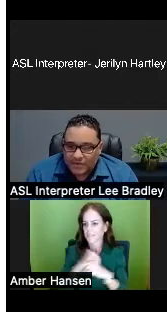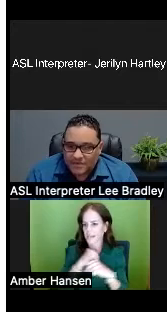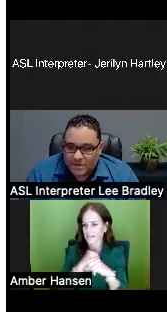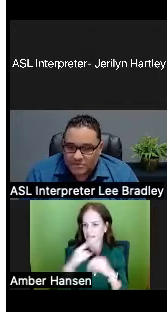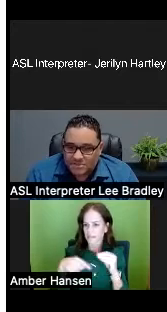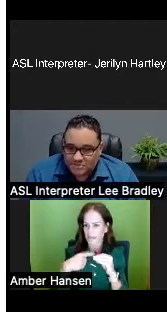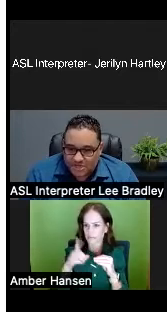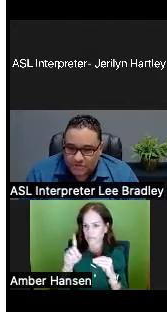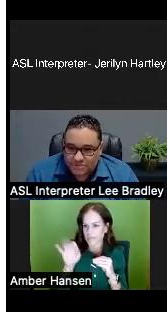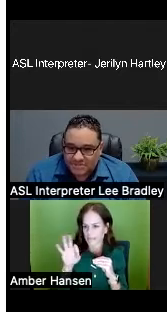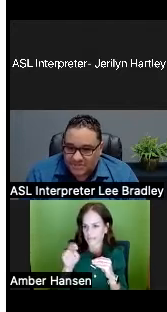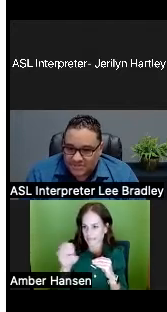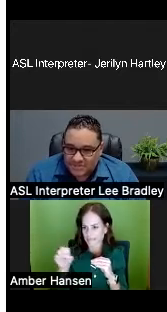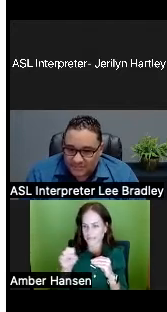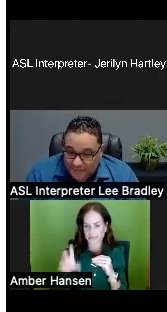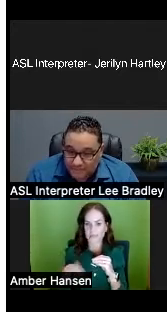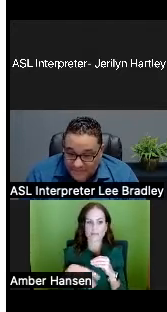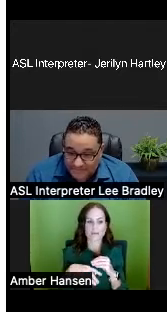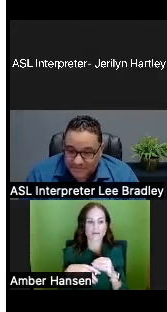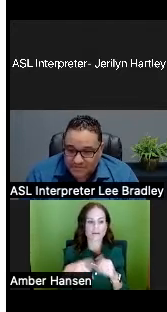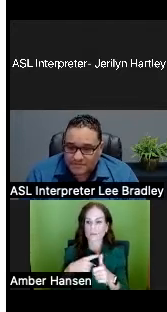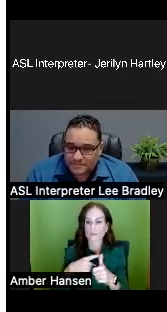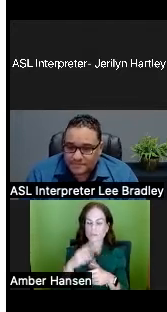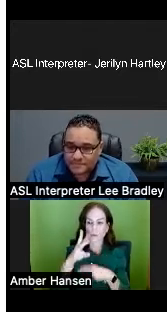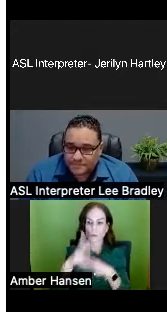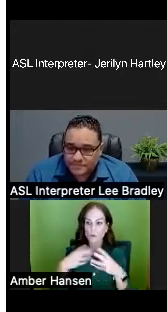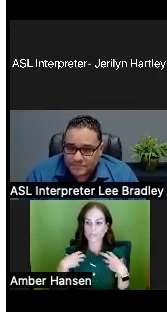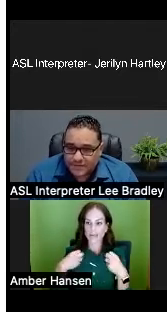I want to share some general statistics about deafness.